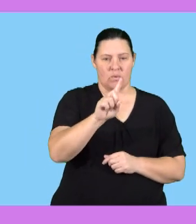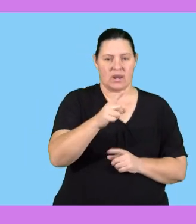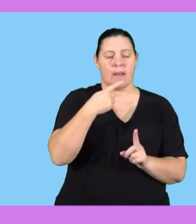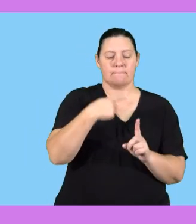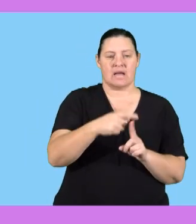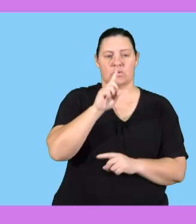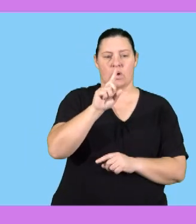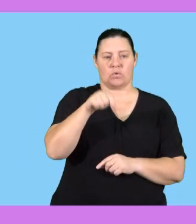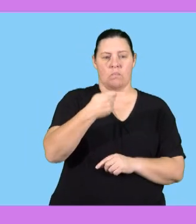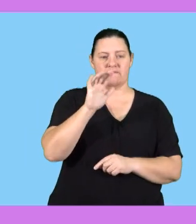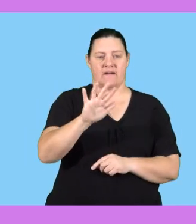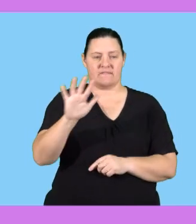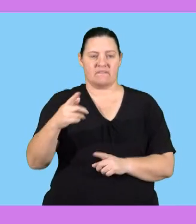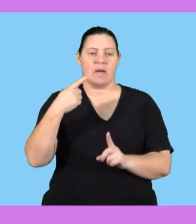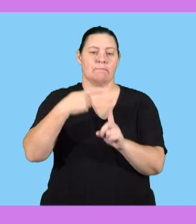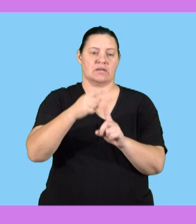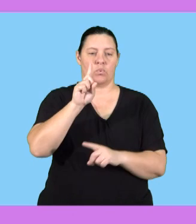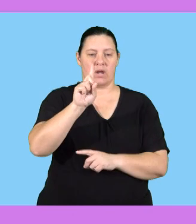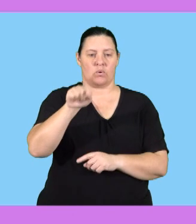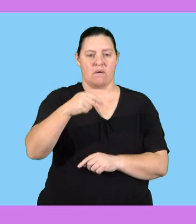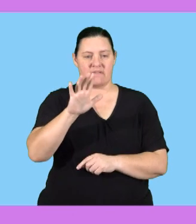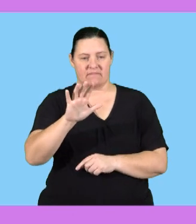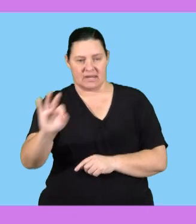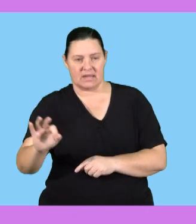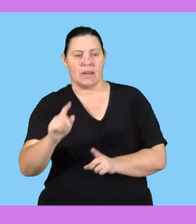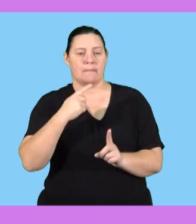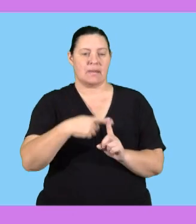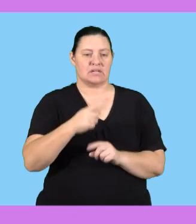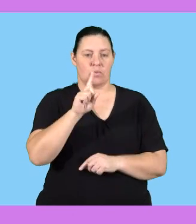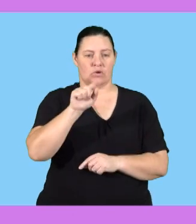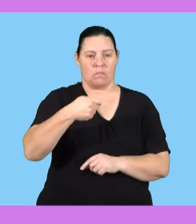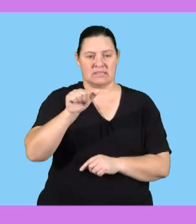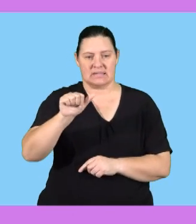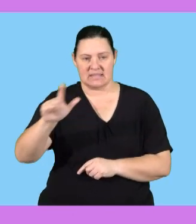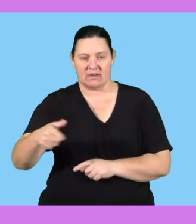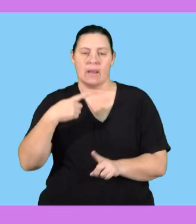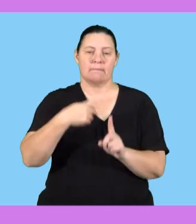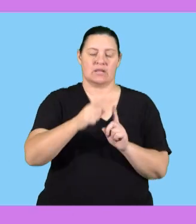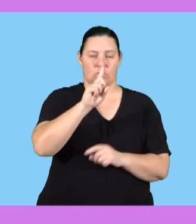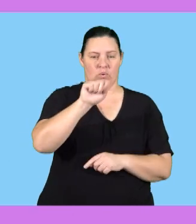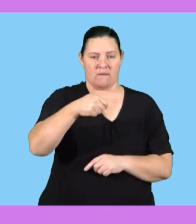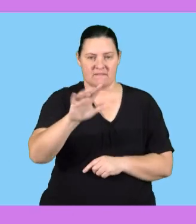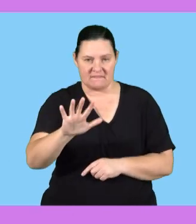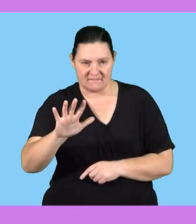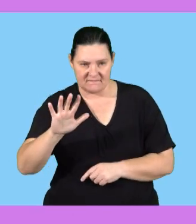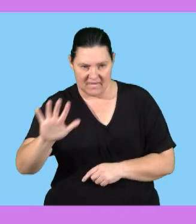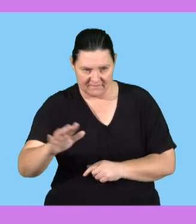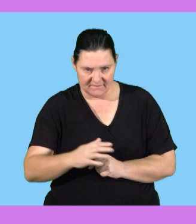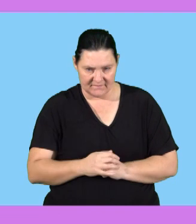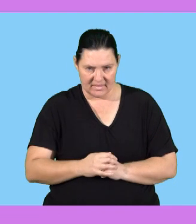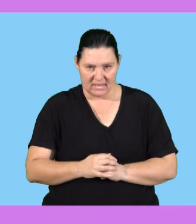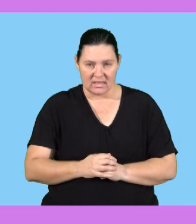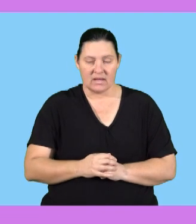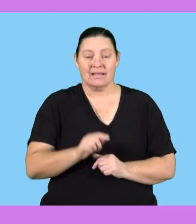1,51 plus 1.55 plus my 1,53 plus my 1,67 plus my